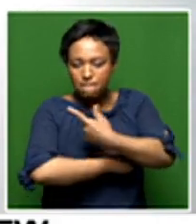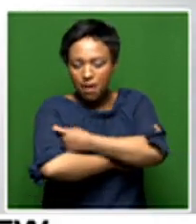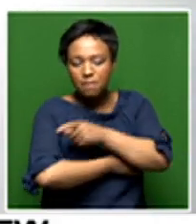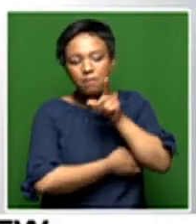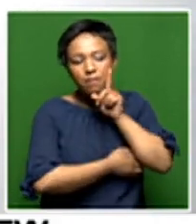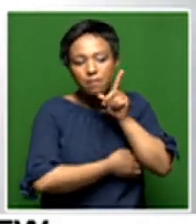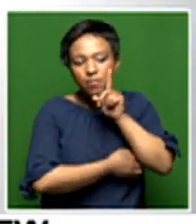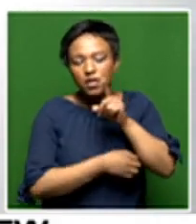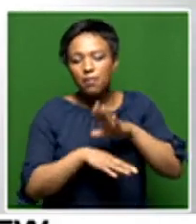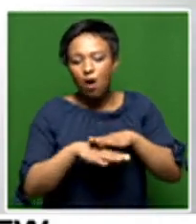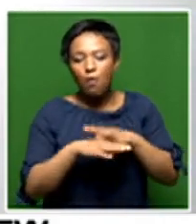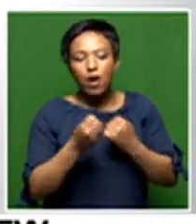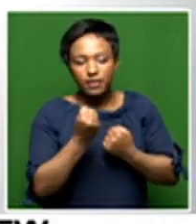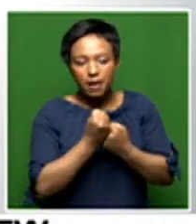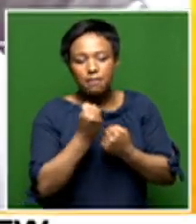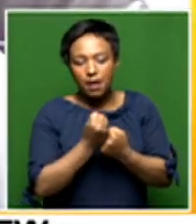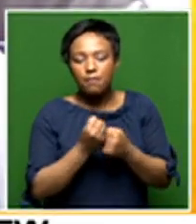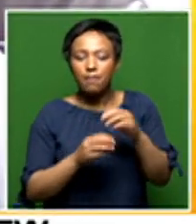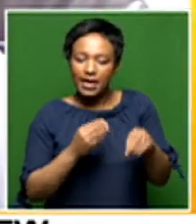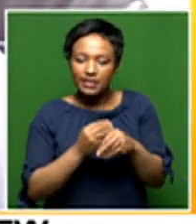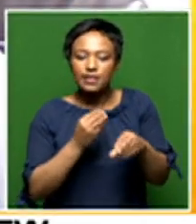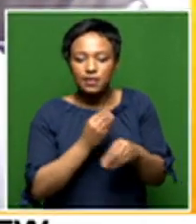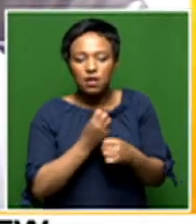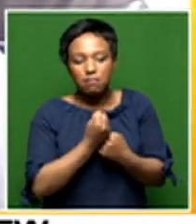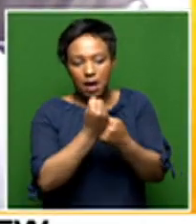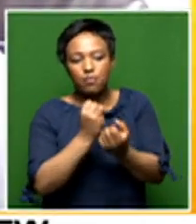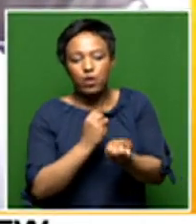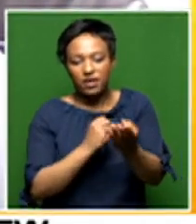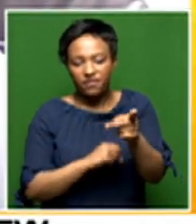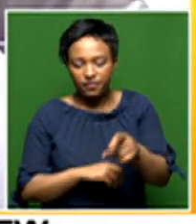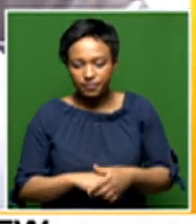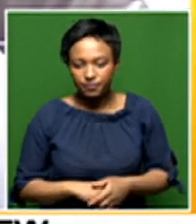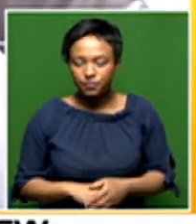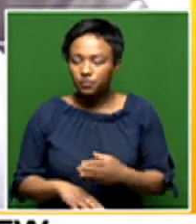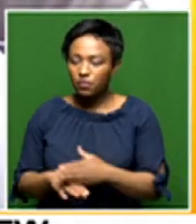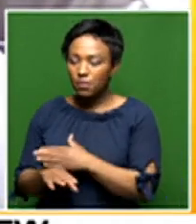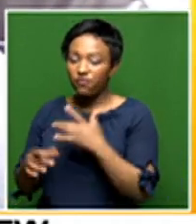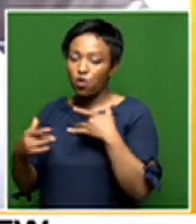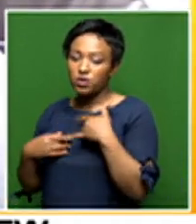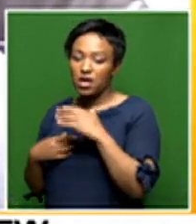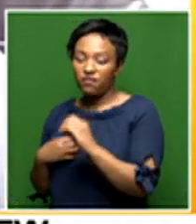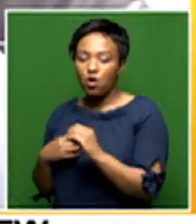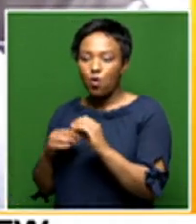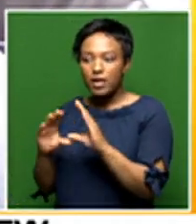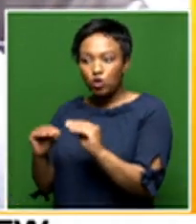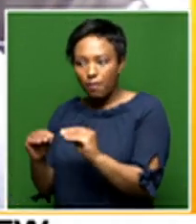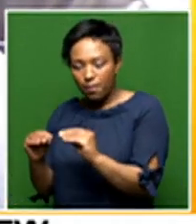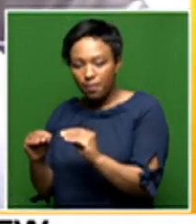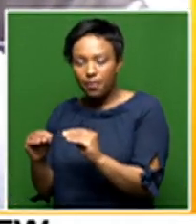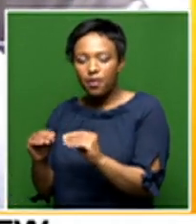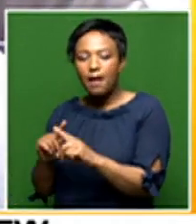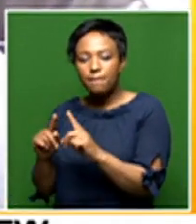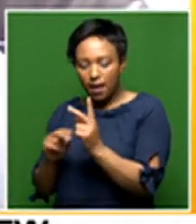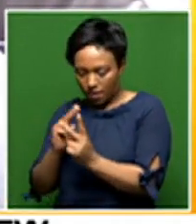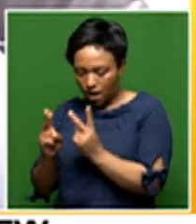additional boosters. And that was a concern, obviously, as you say, that did stop it, but it